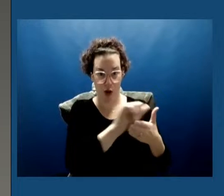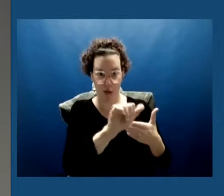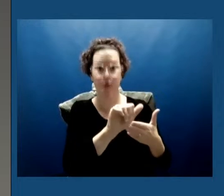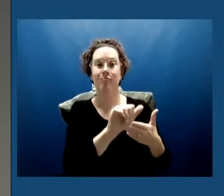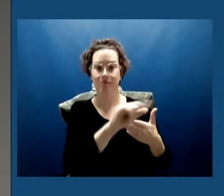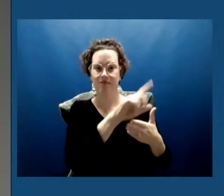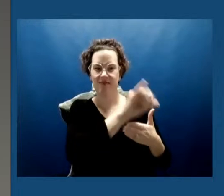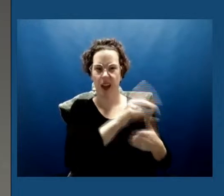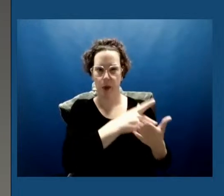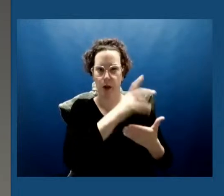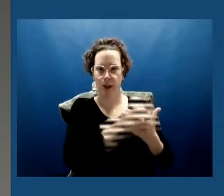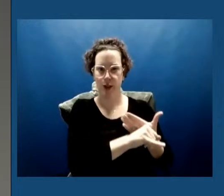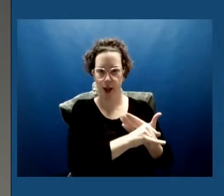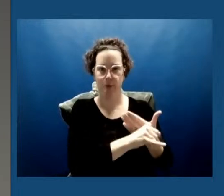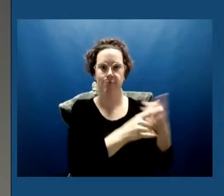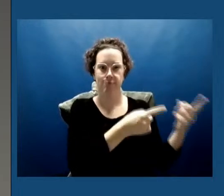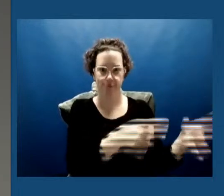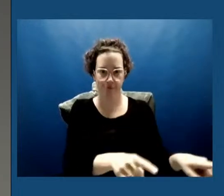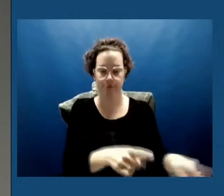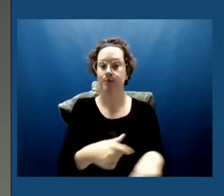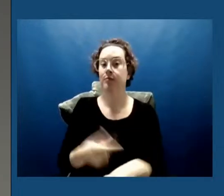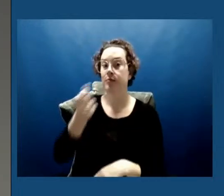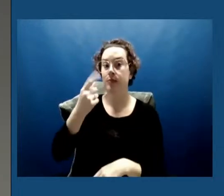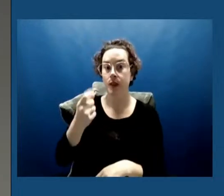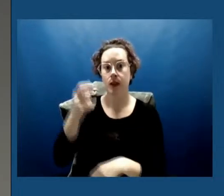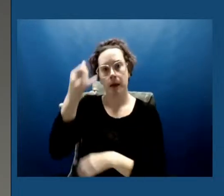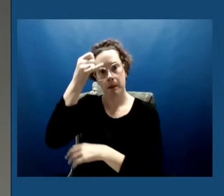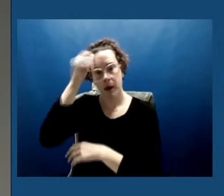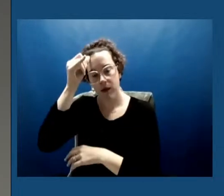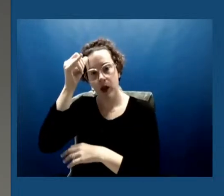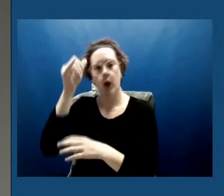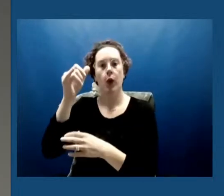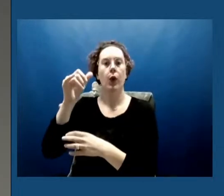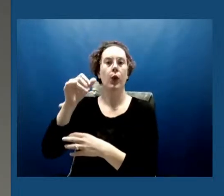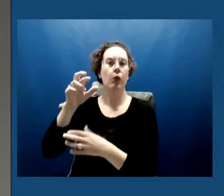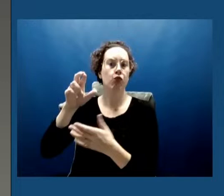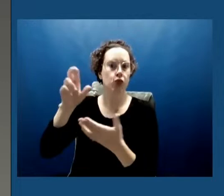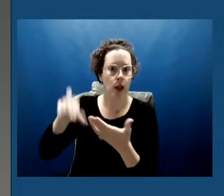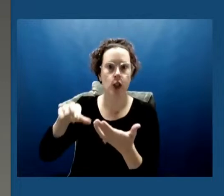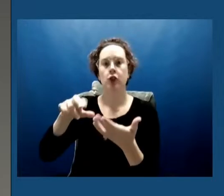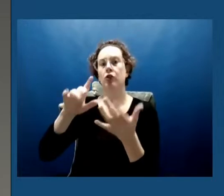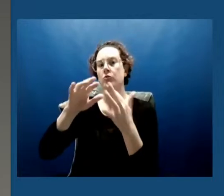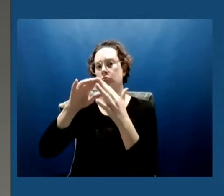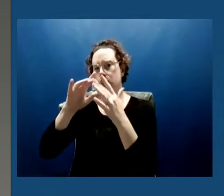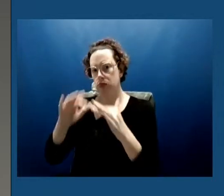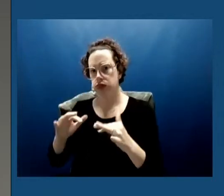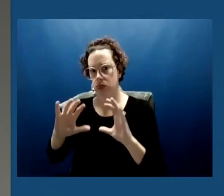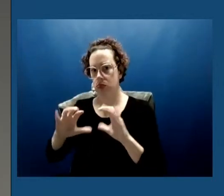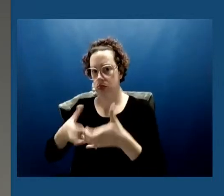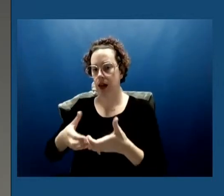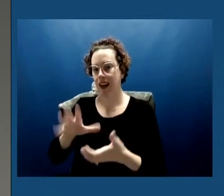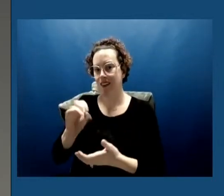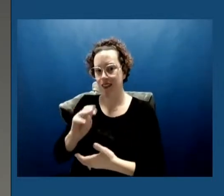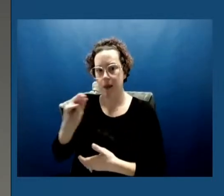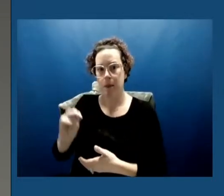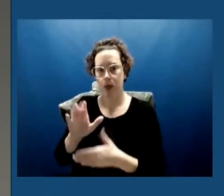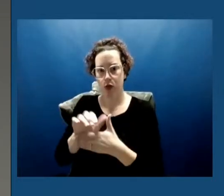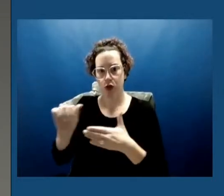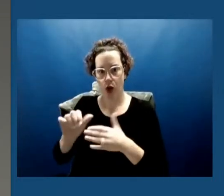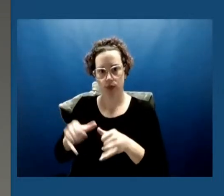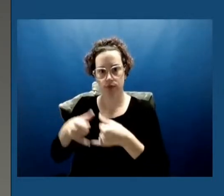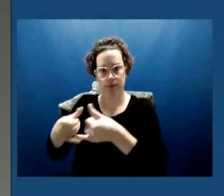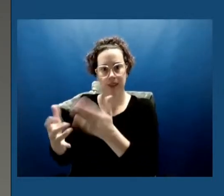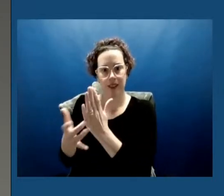reason the Buffalo, Rochester, Syracuse region received a $40 million Tech Hub Award, including funding for workforce